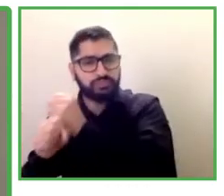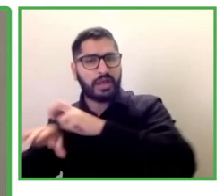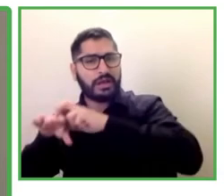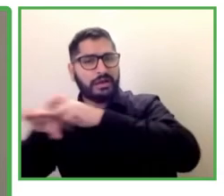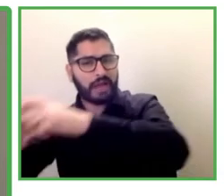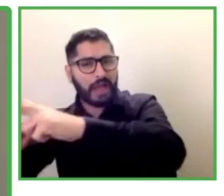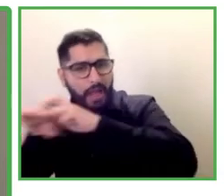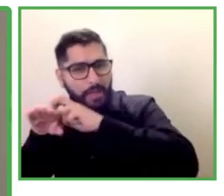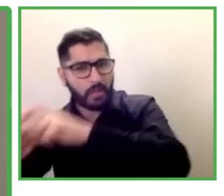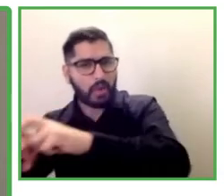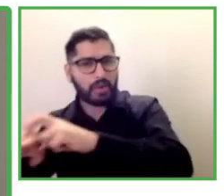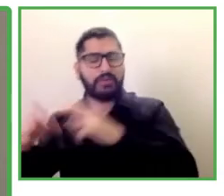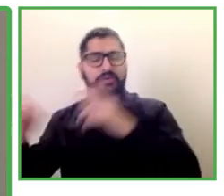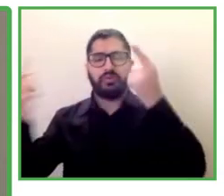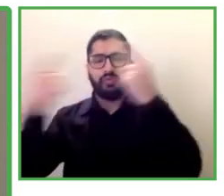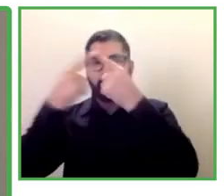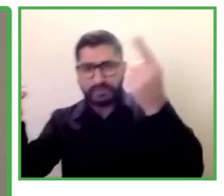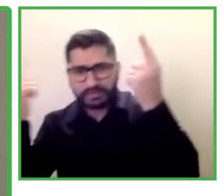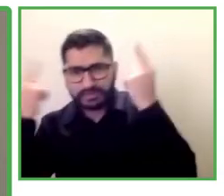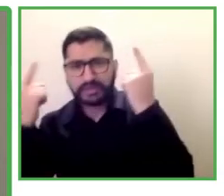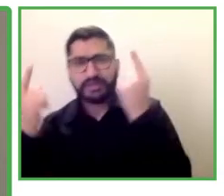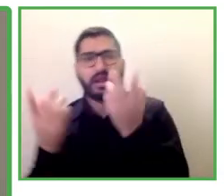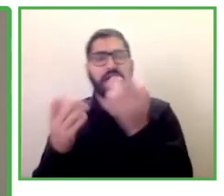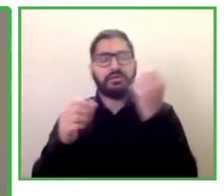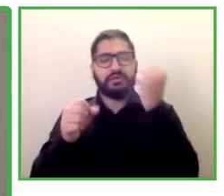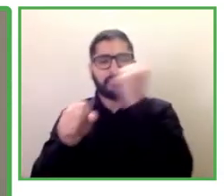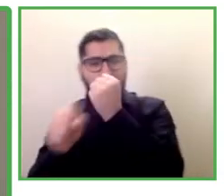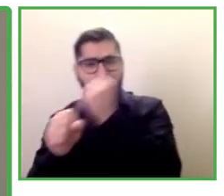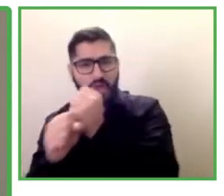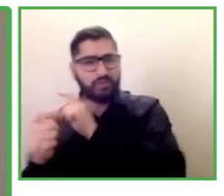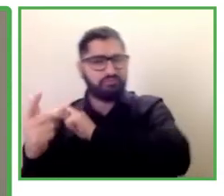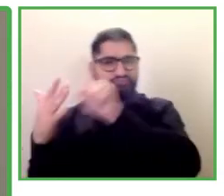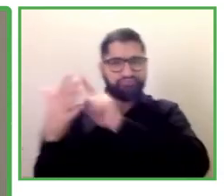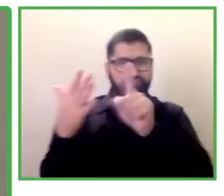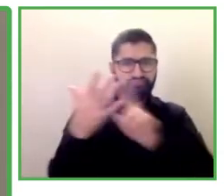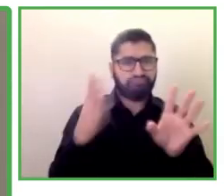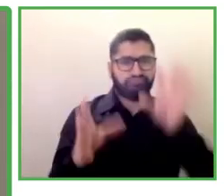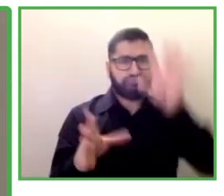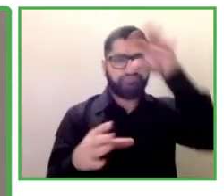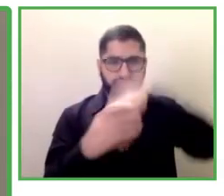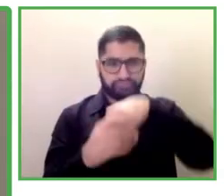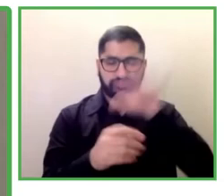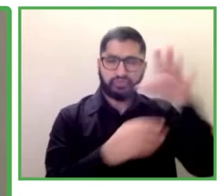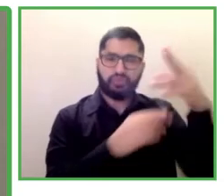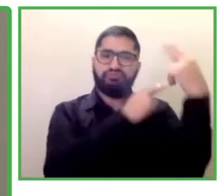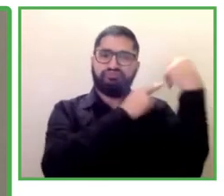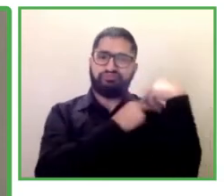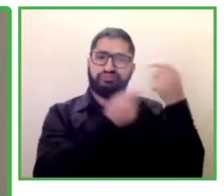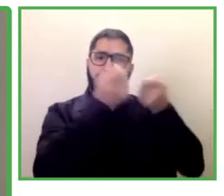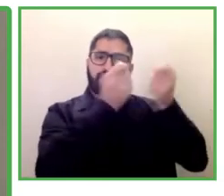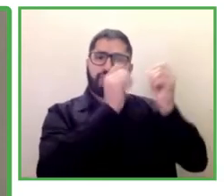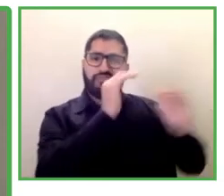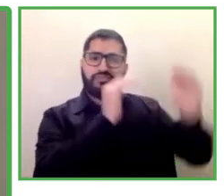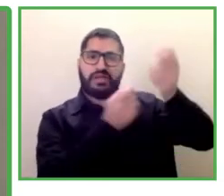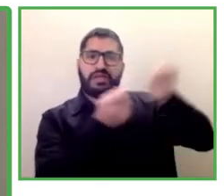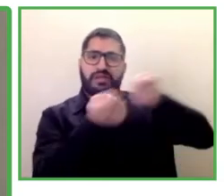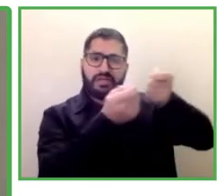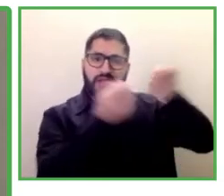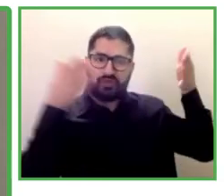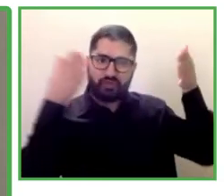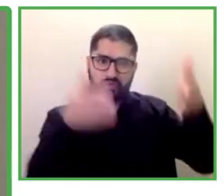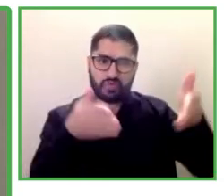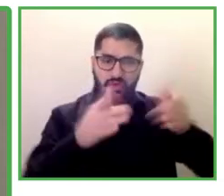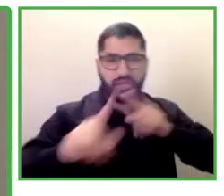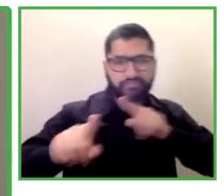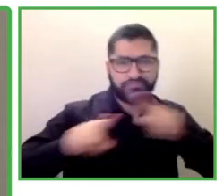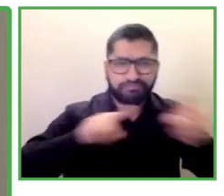with modifications on their offices and transport. Joining her, we have Katia, Project Director of